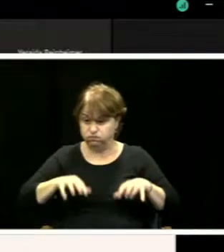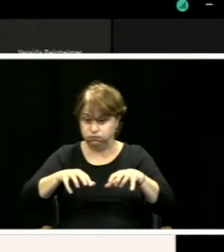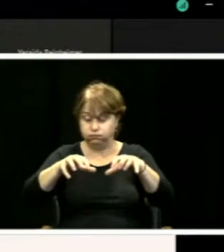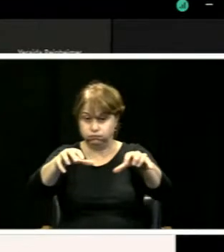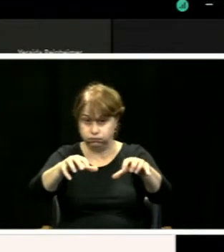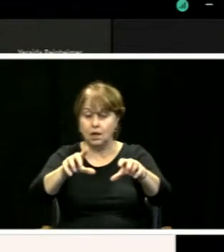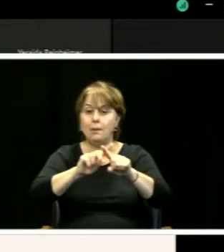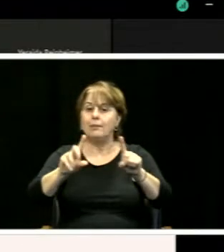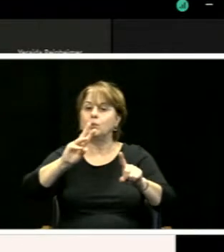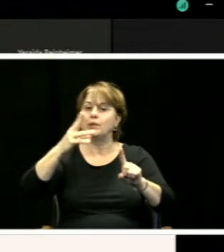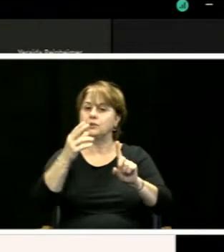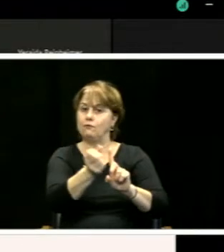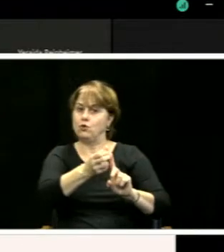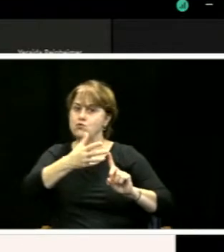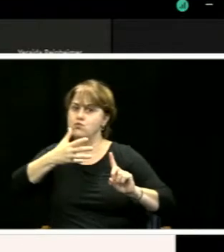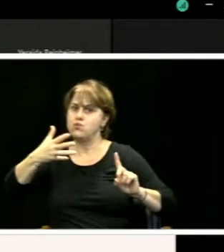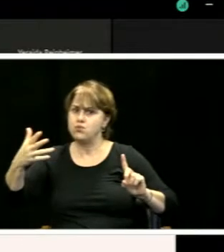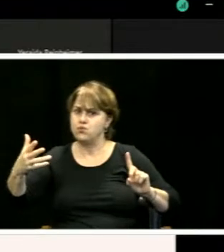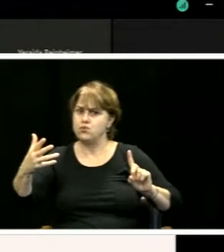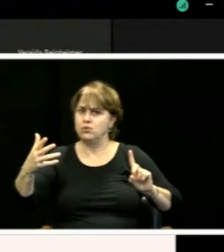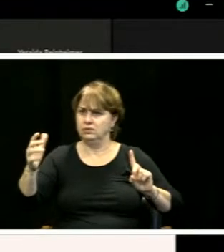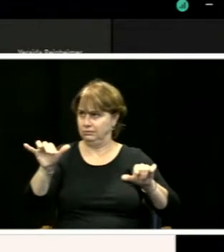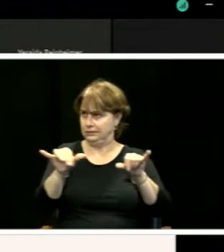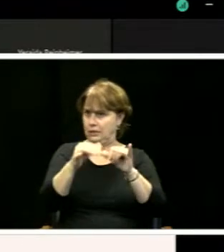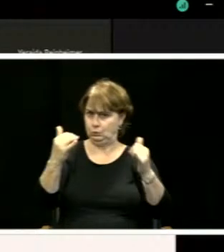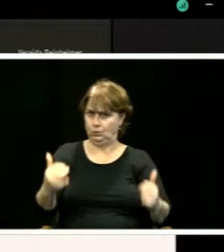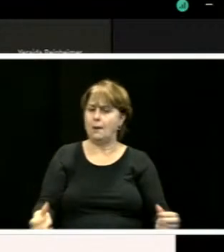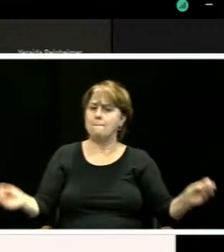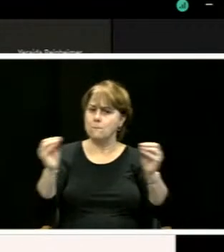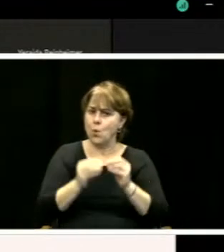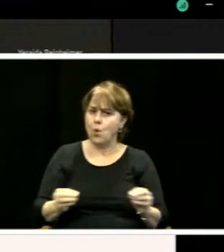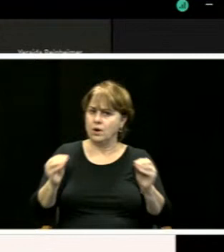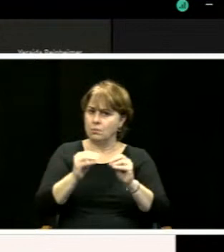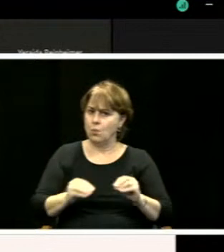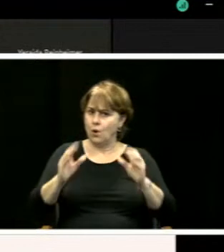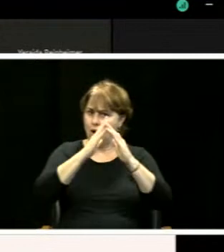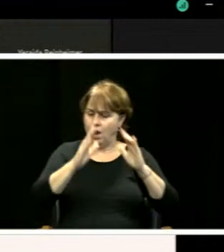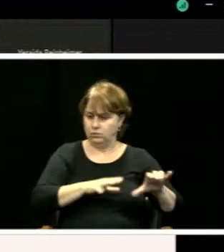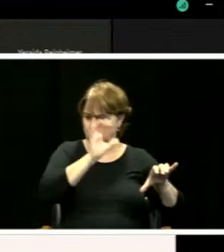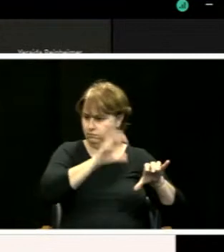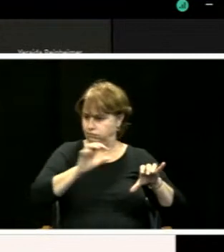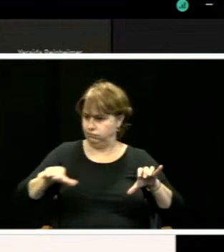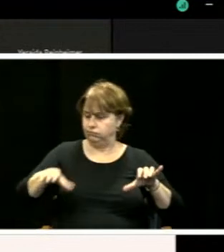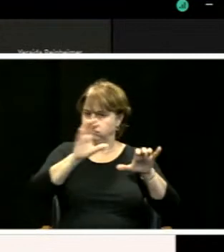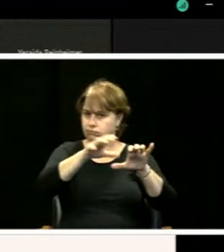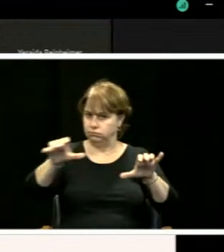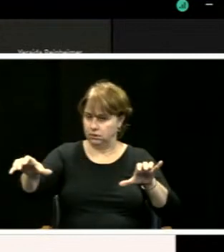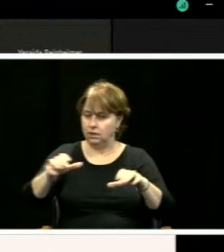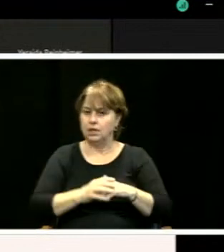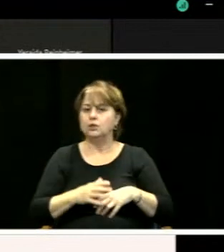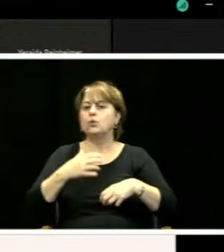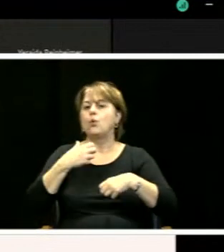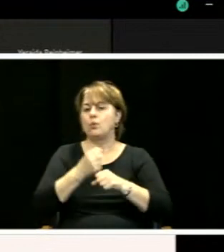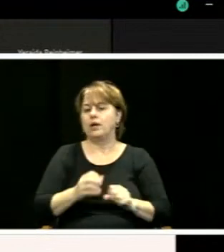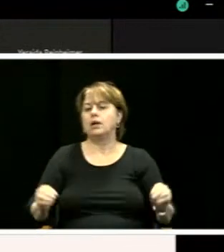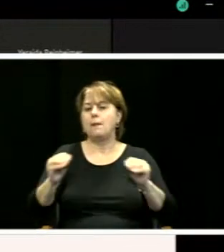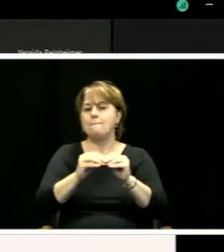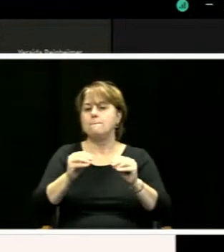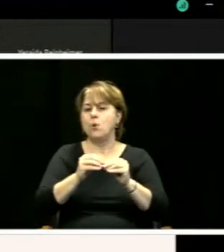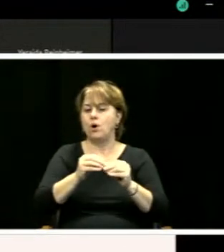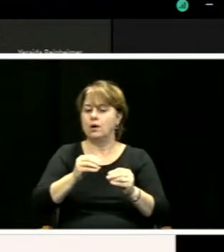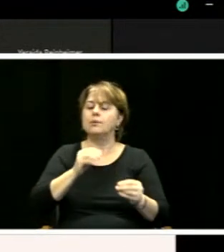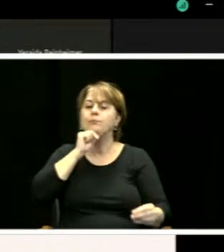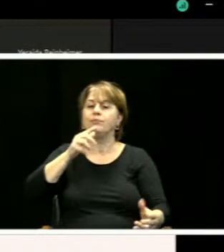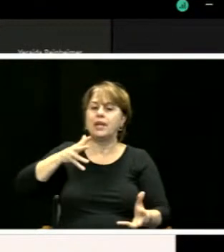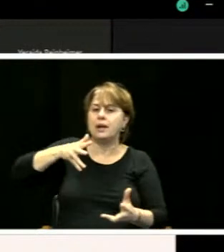grew to the size it is today, obviously more houses filled in the area, and as a result, it created more impervious area. So what